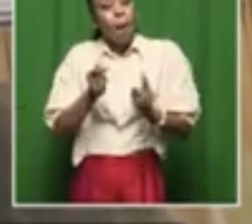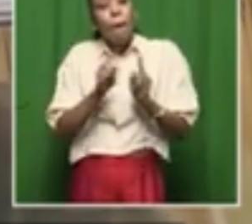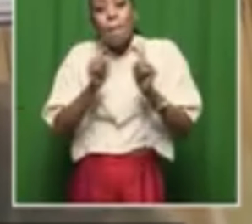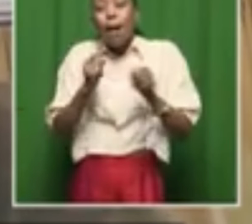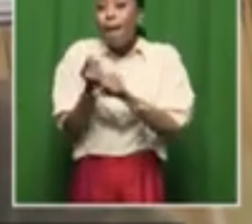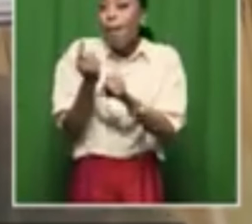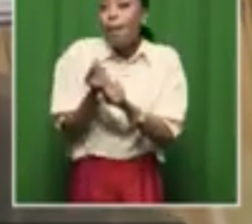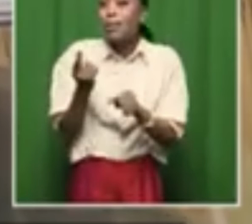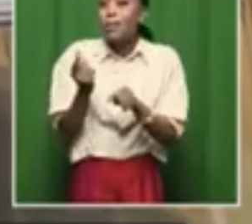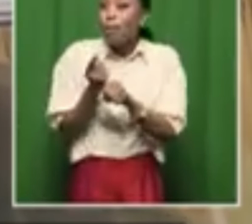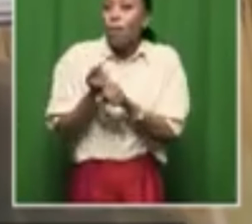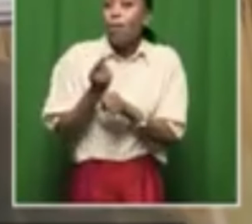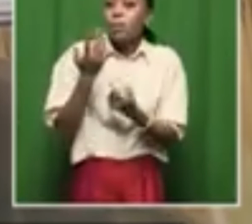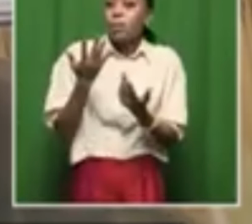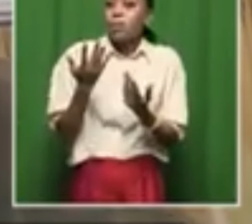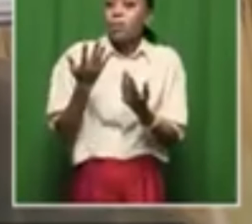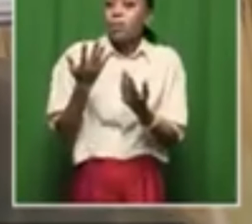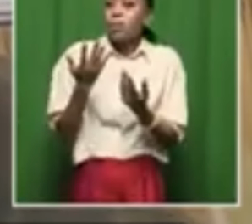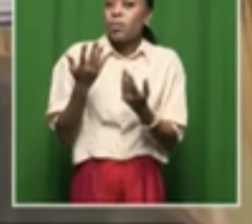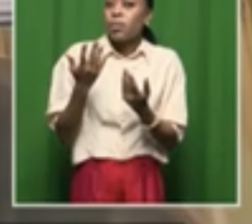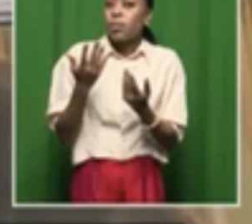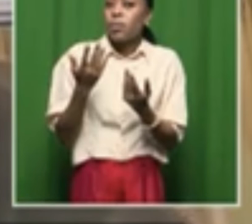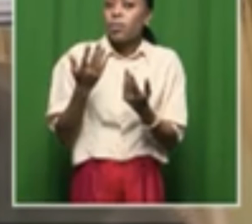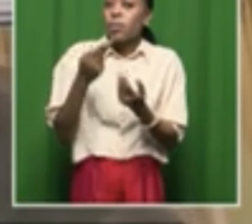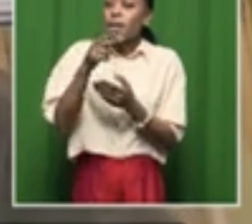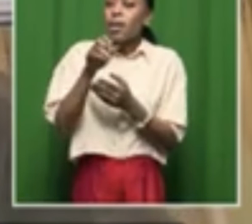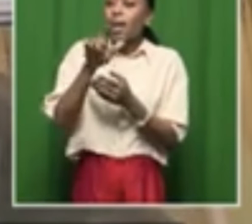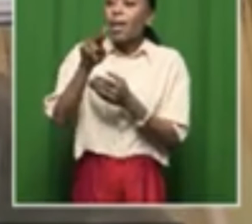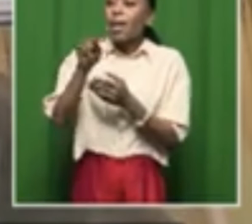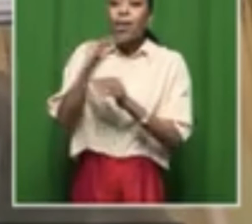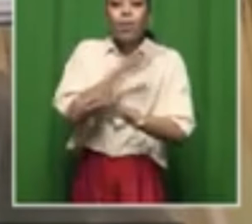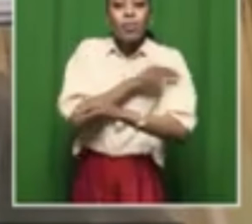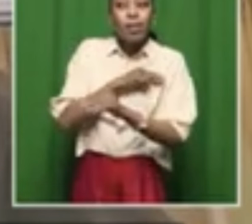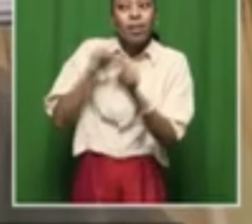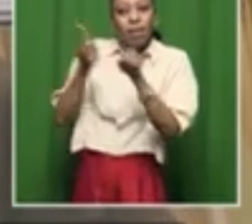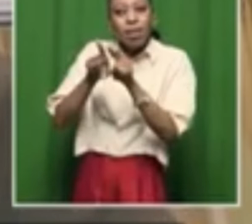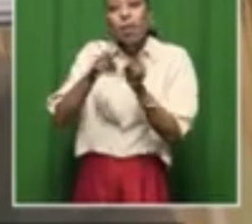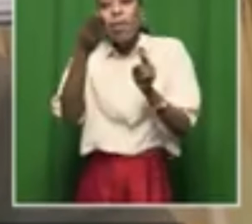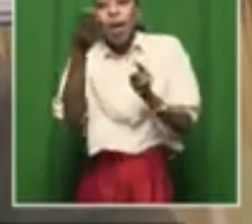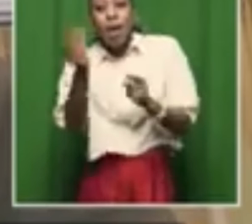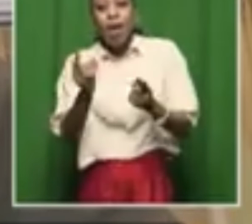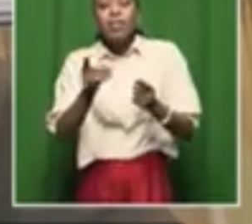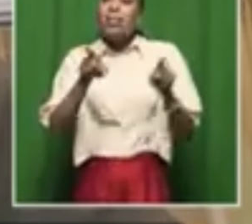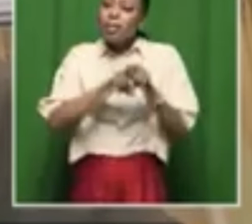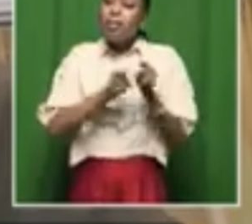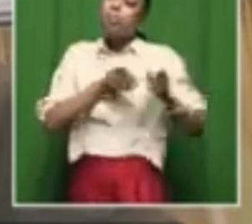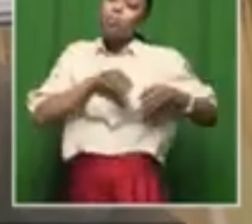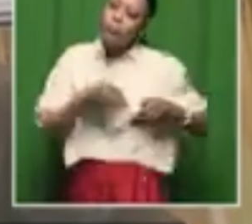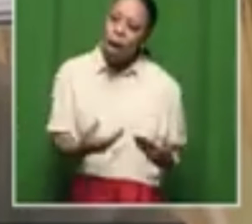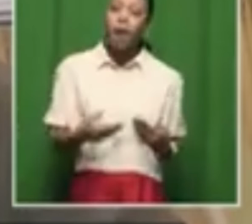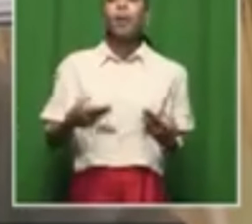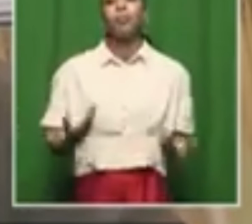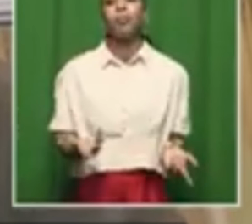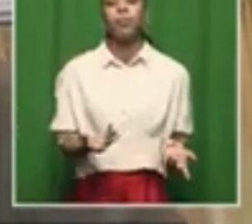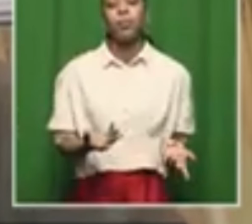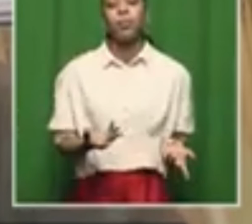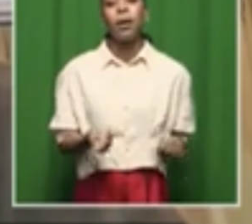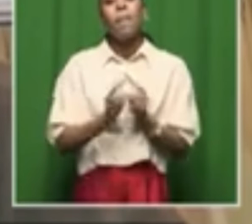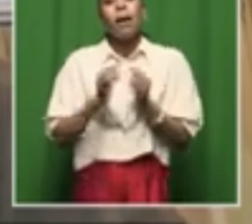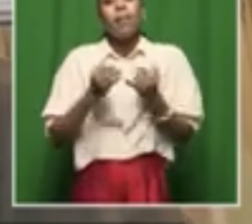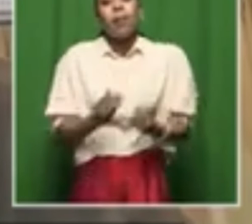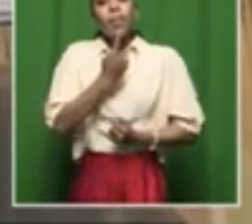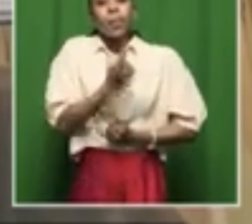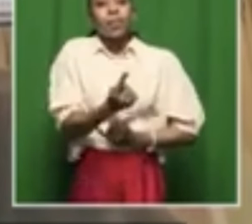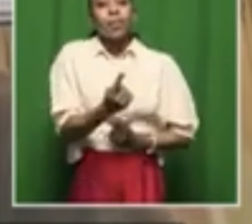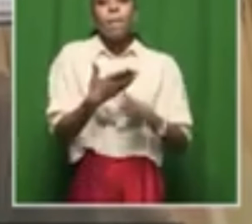and again, we do find Helen Josephs of this world, which breaks our heart, obviously. But I am saying